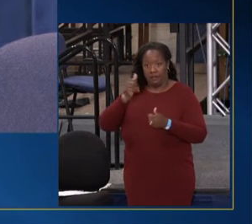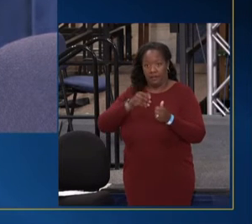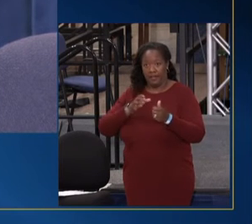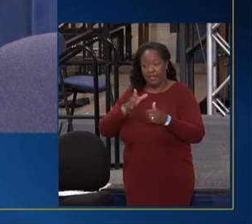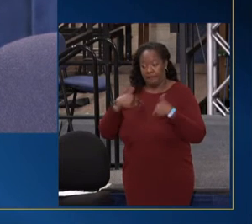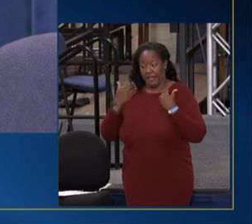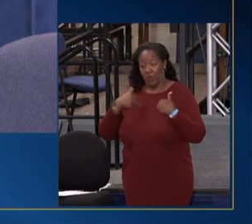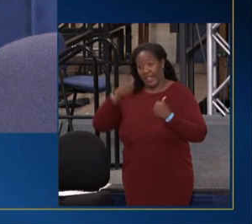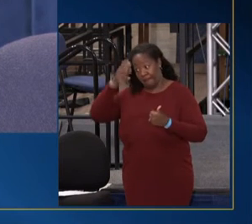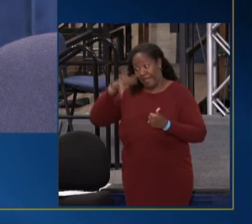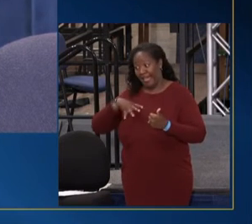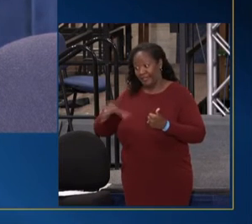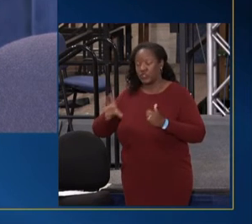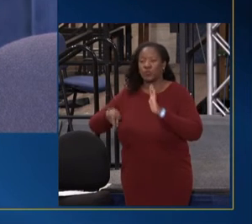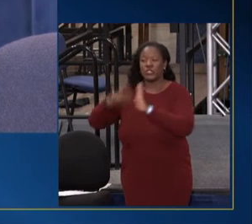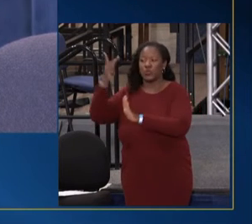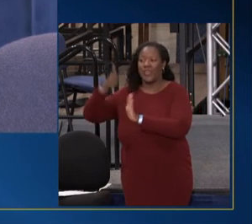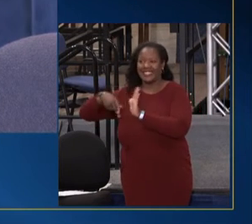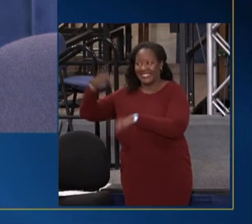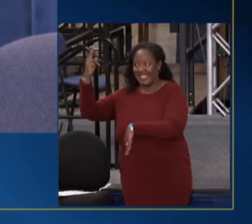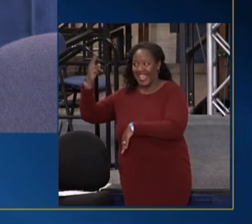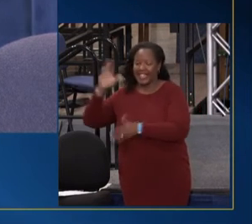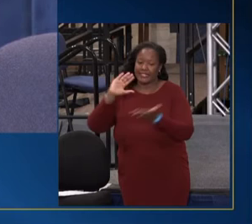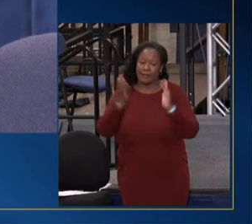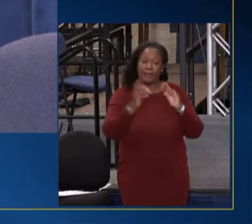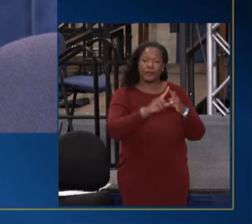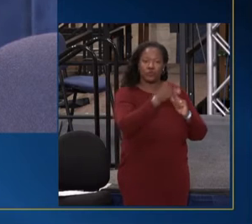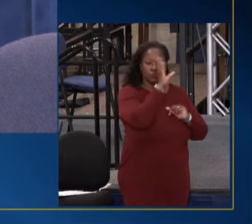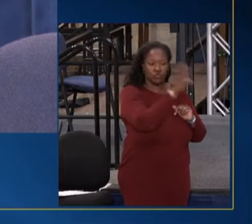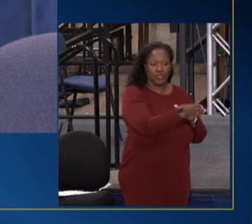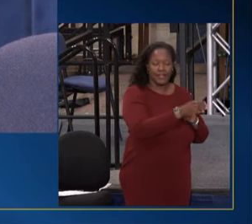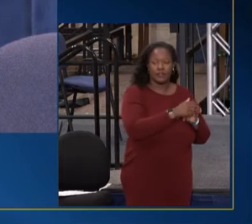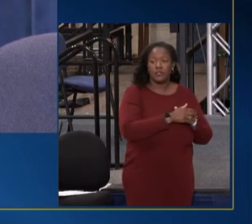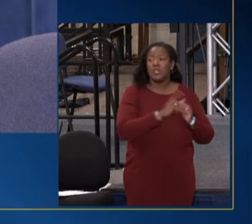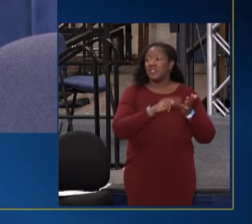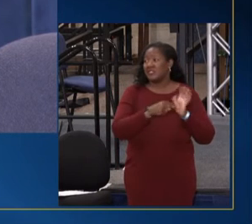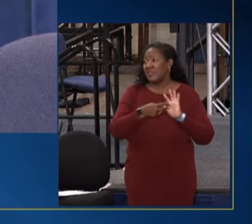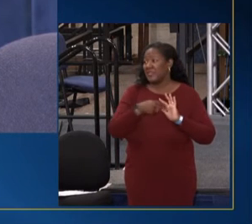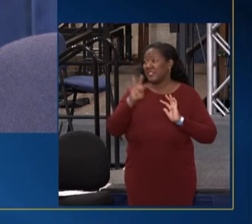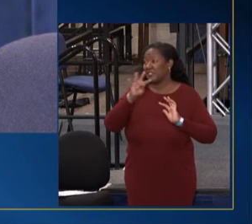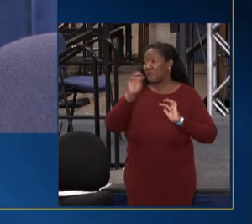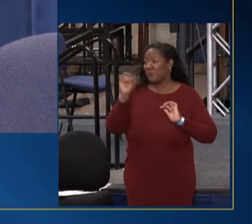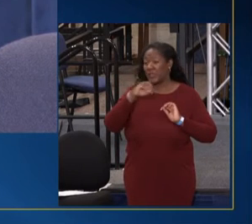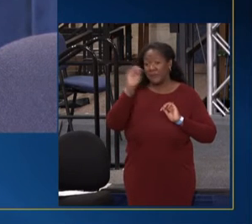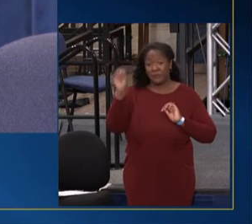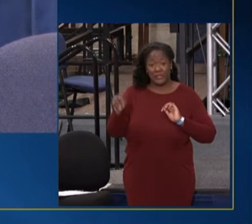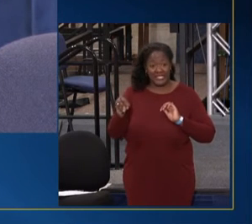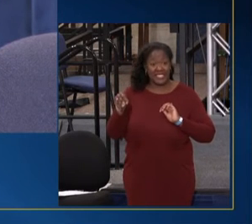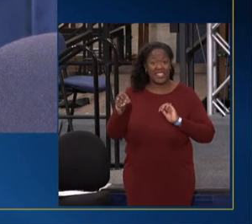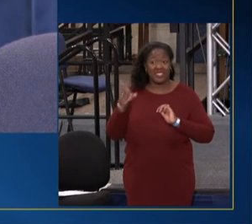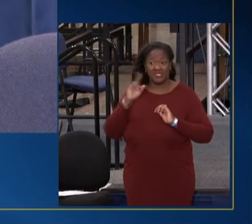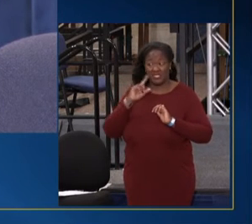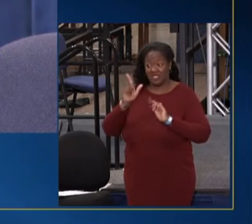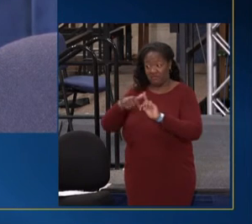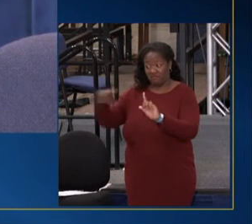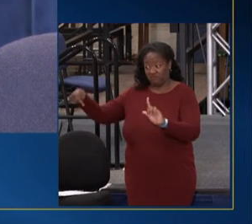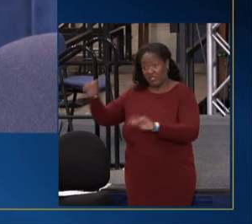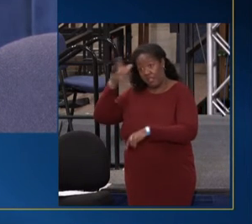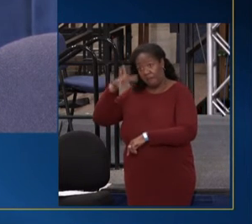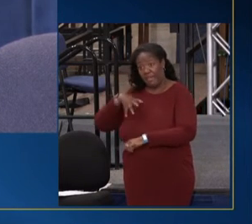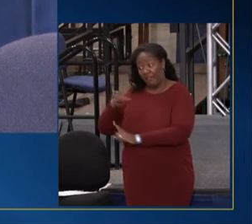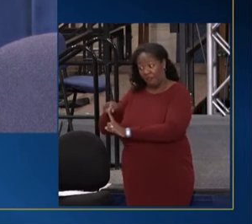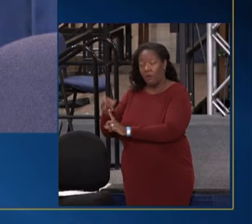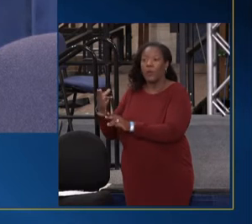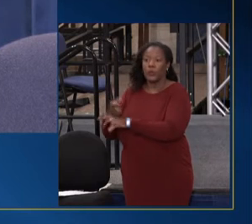twice as high as compared to straight males, which means essentially 40% of sexual minority males